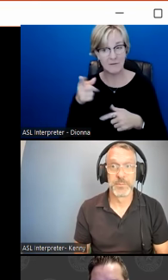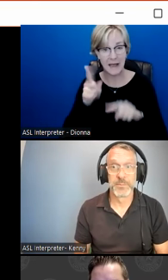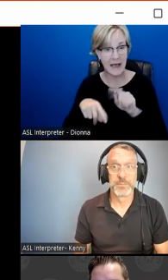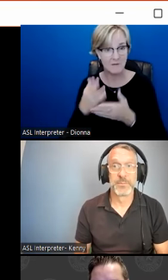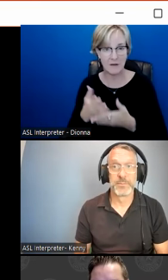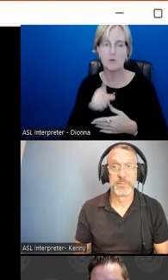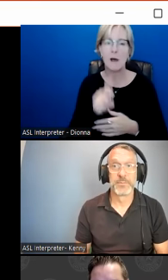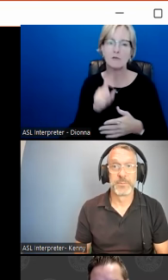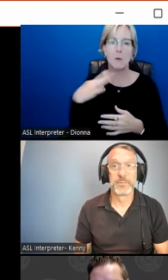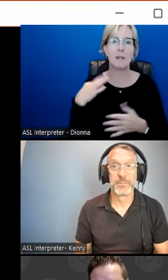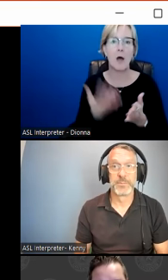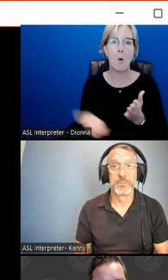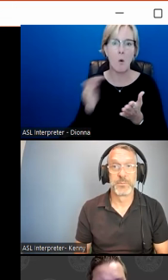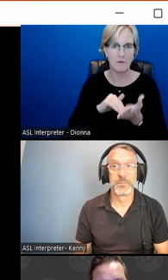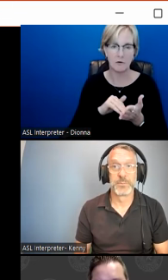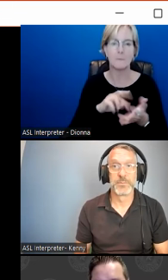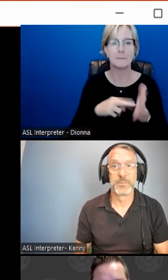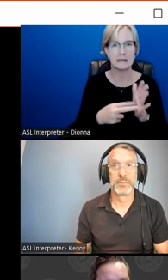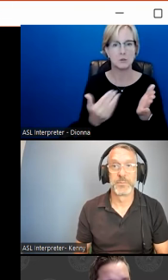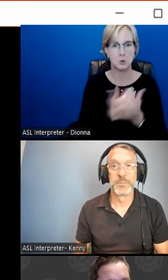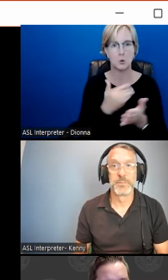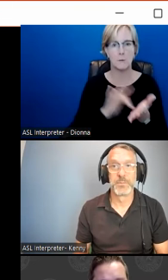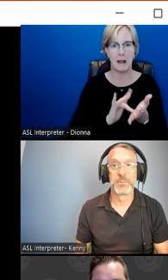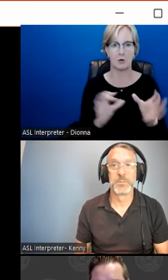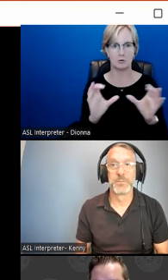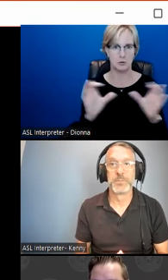to reapply, which includes a new medical certification.